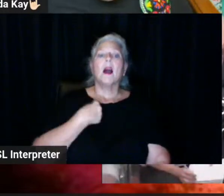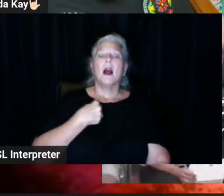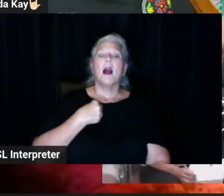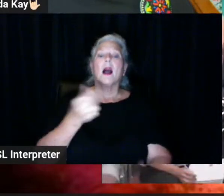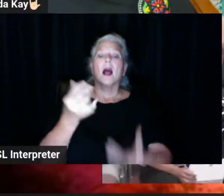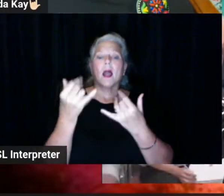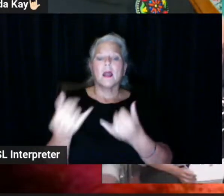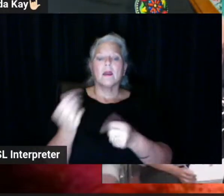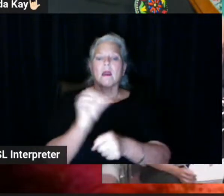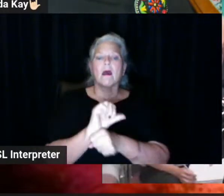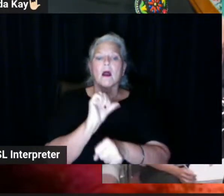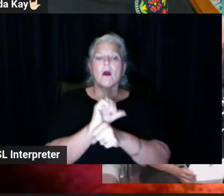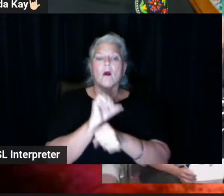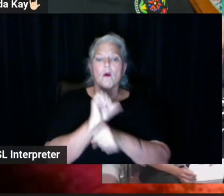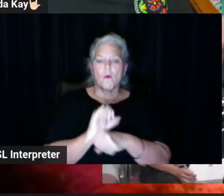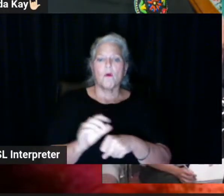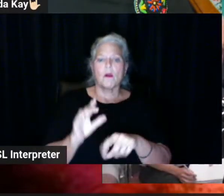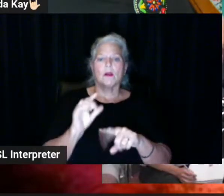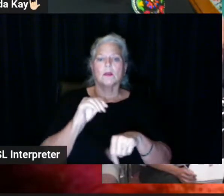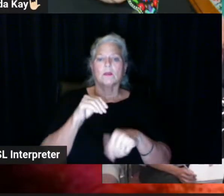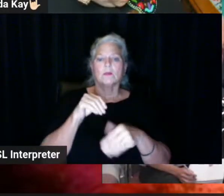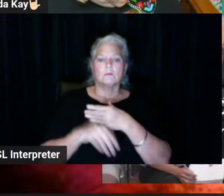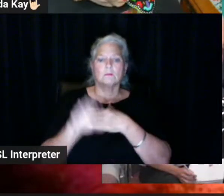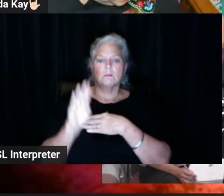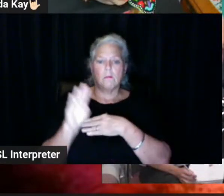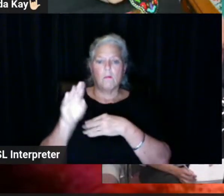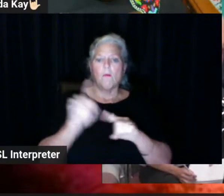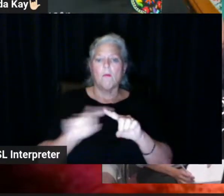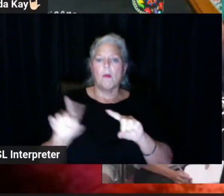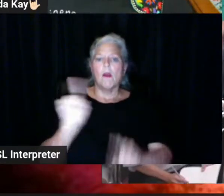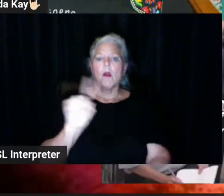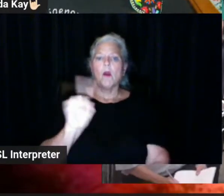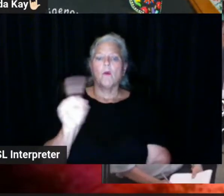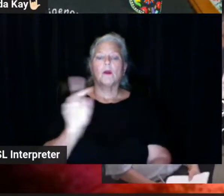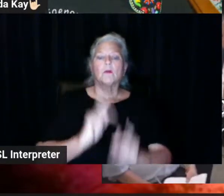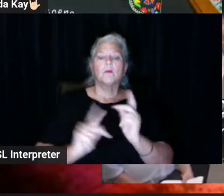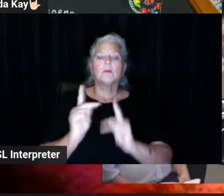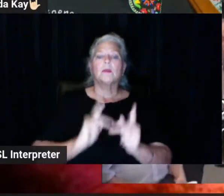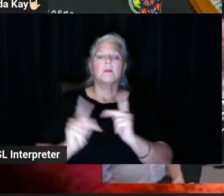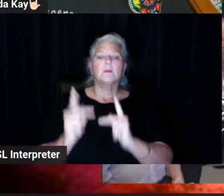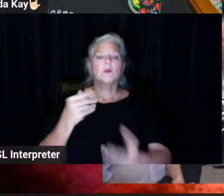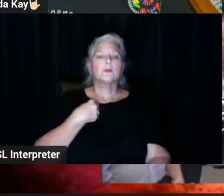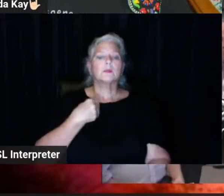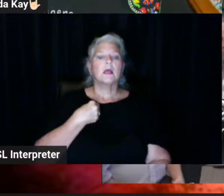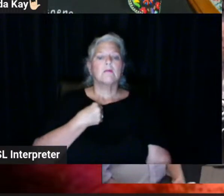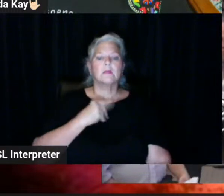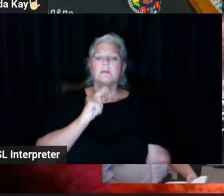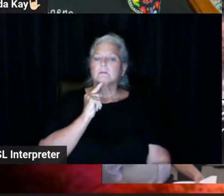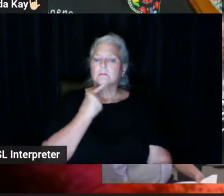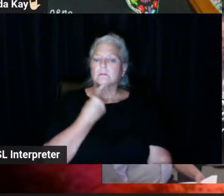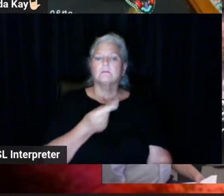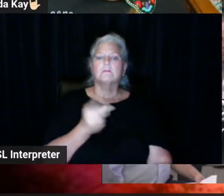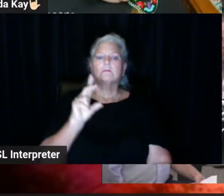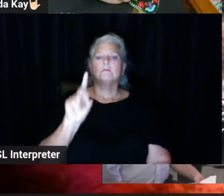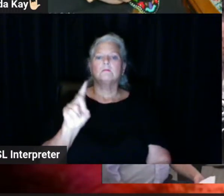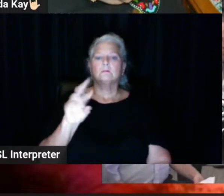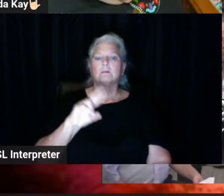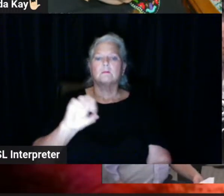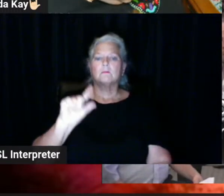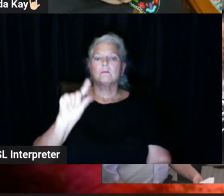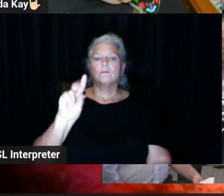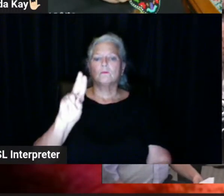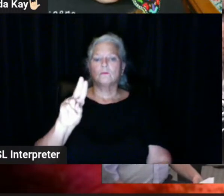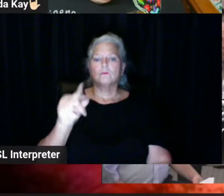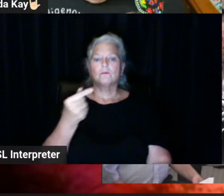Ave, known as Massencast, where individuals facing severe drug addiction and dual diagnosis mental health disorders reside on the streets. The